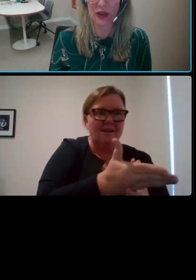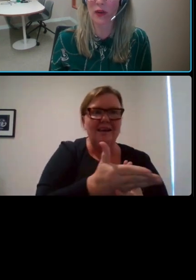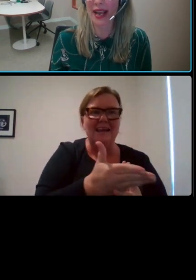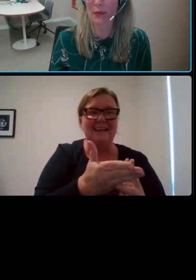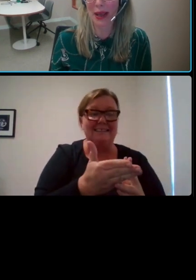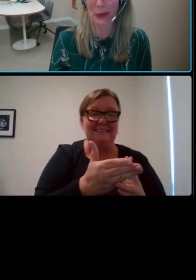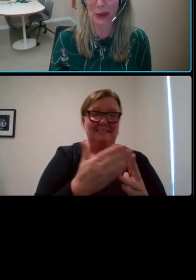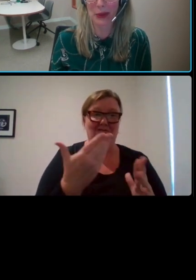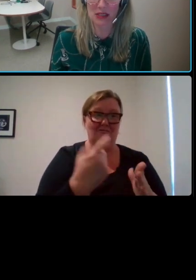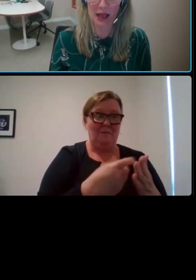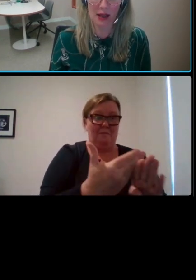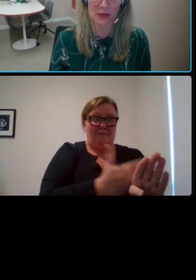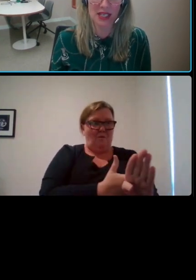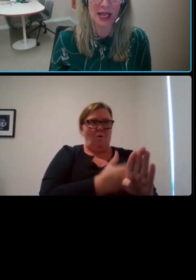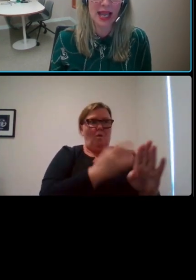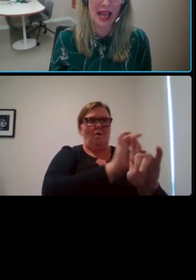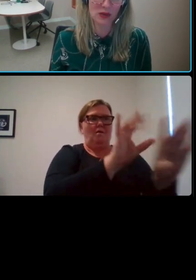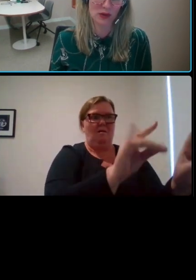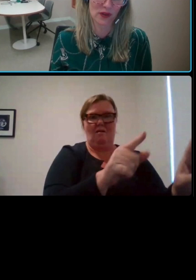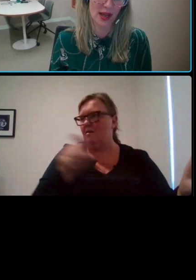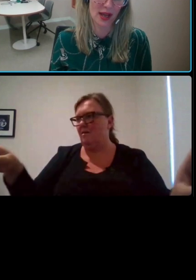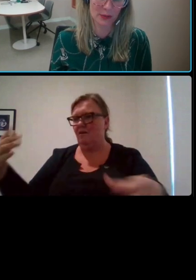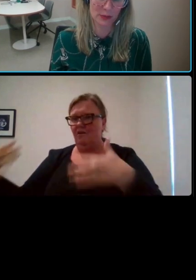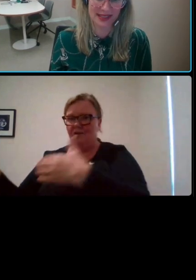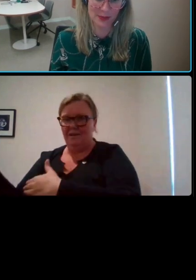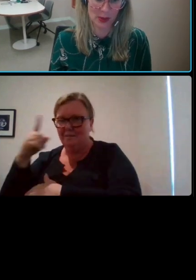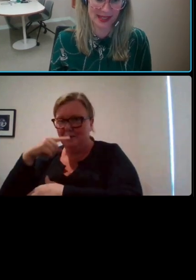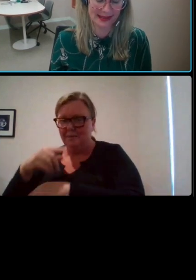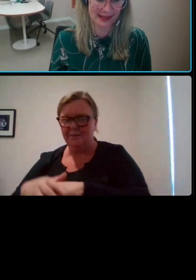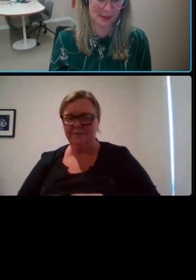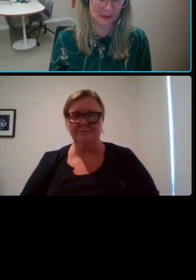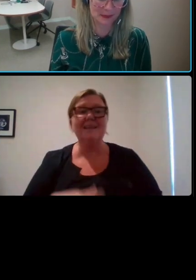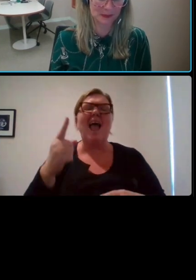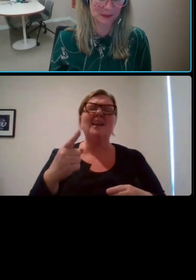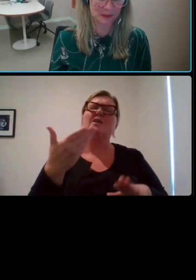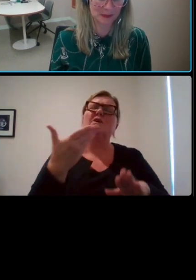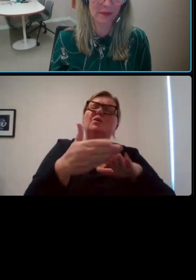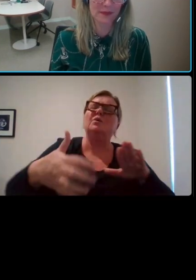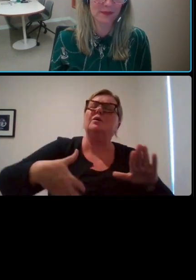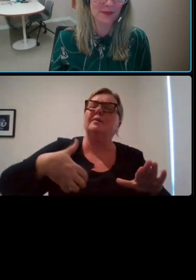situations deteriorate and people are actually harmed, and revised complaints processes.